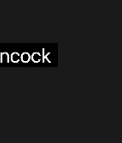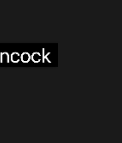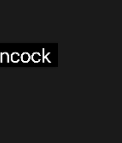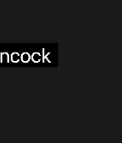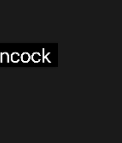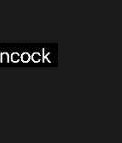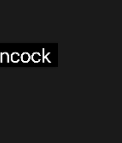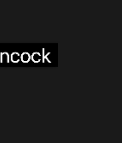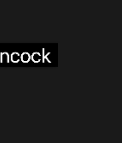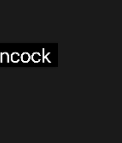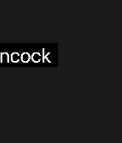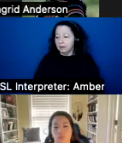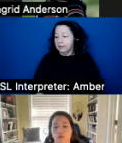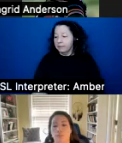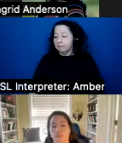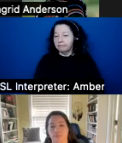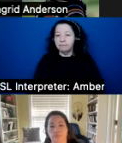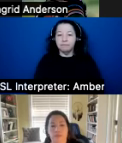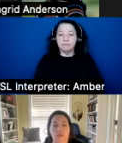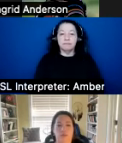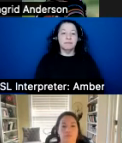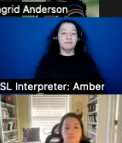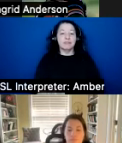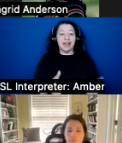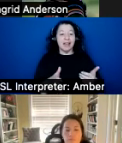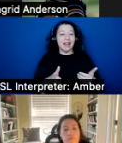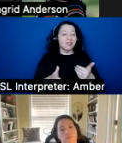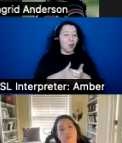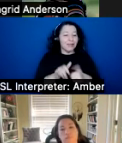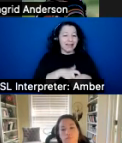Okay, I got it closest I could get. Okay, thank you.